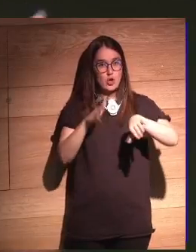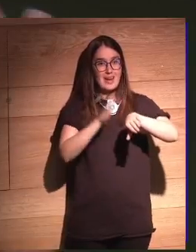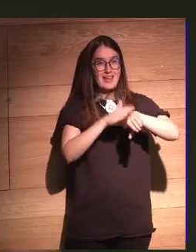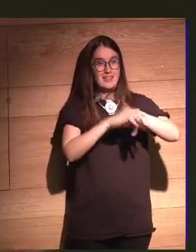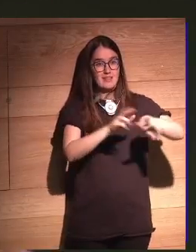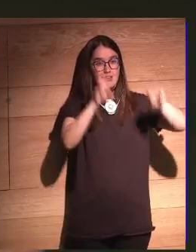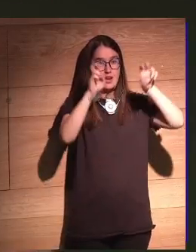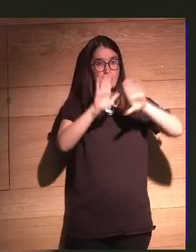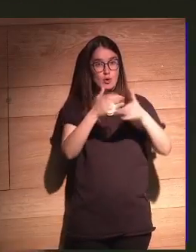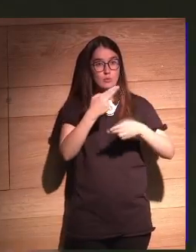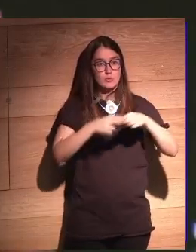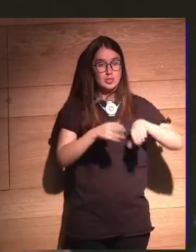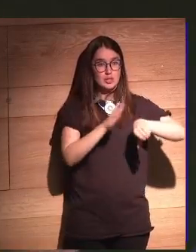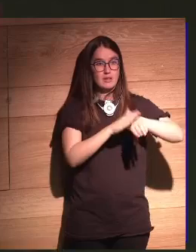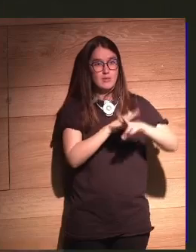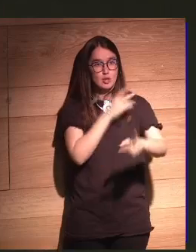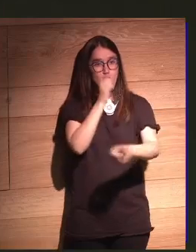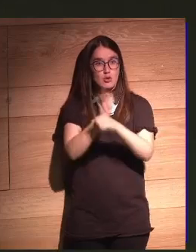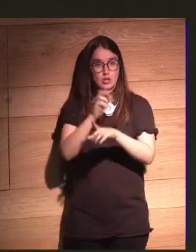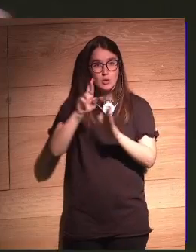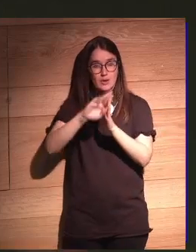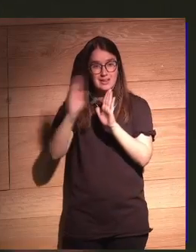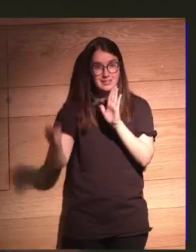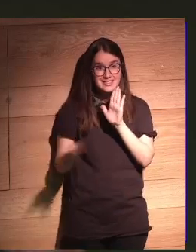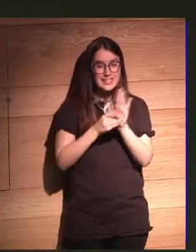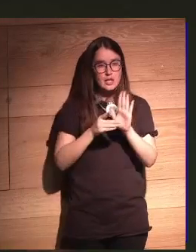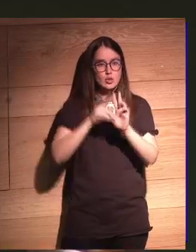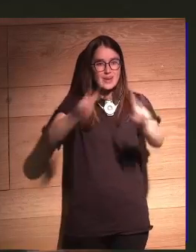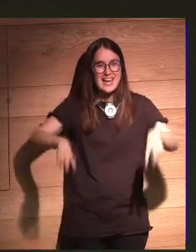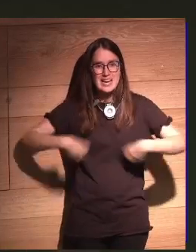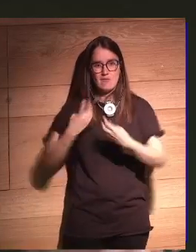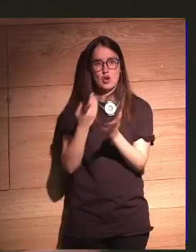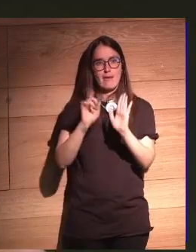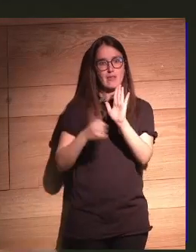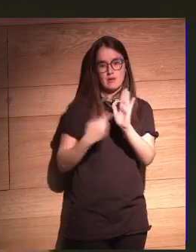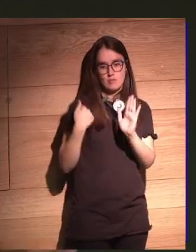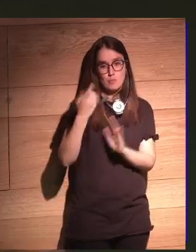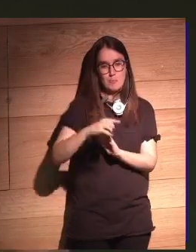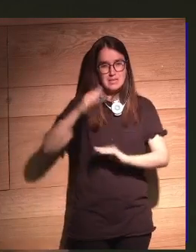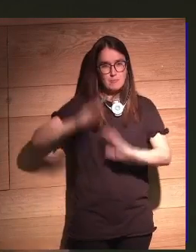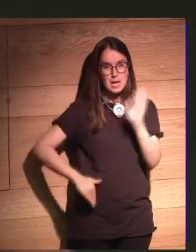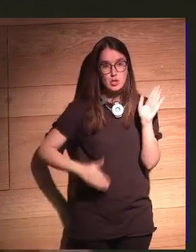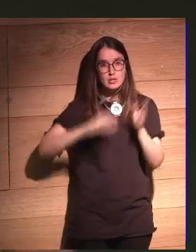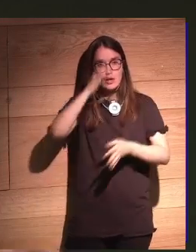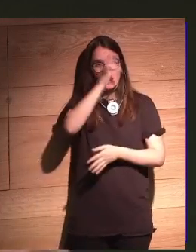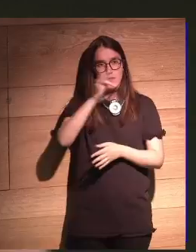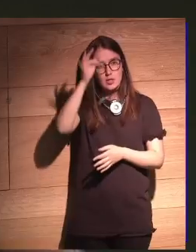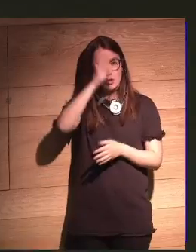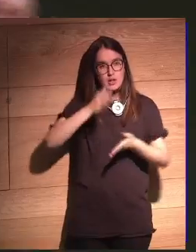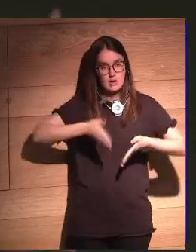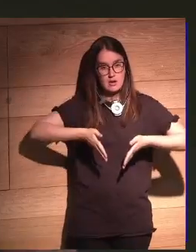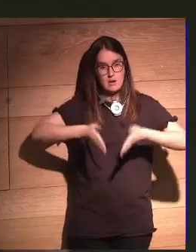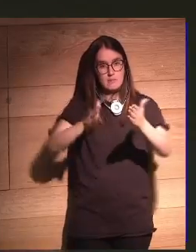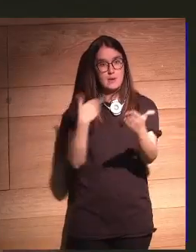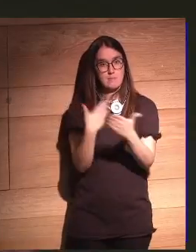that it has been voted that left-wing parties voted against the change of a law less of a month ago